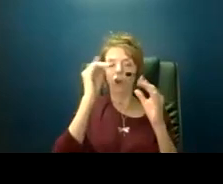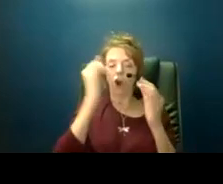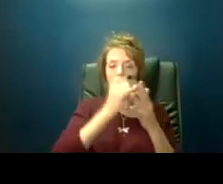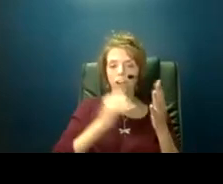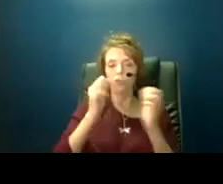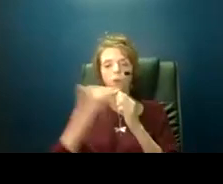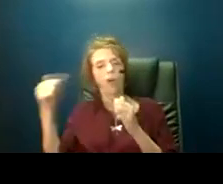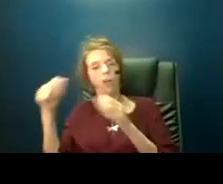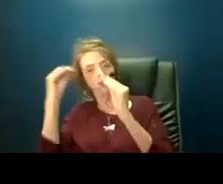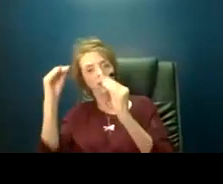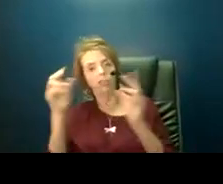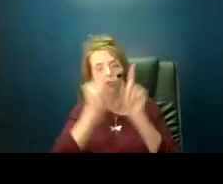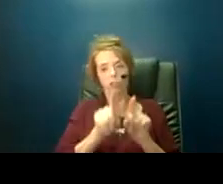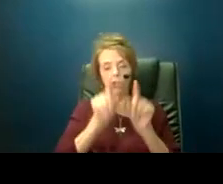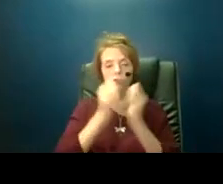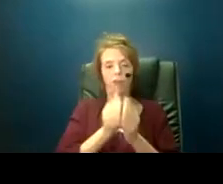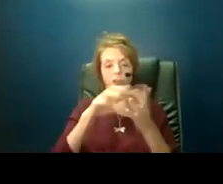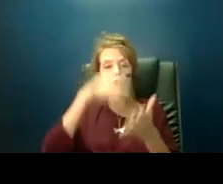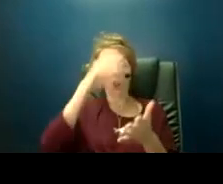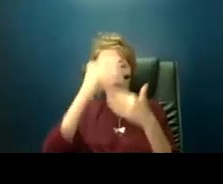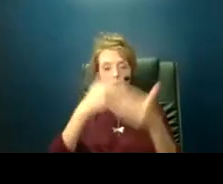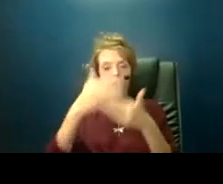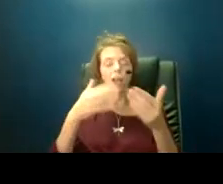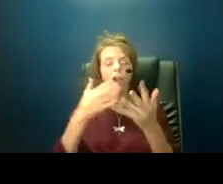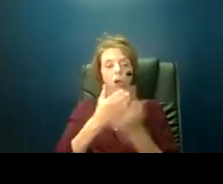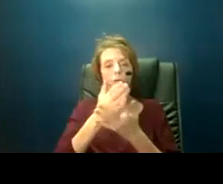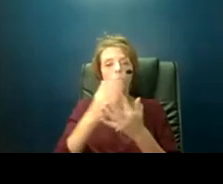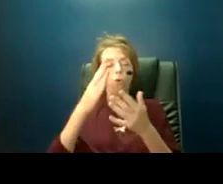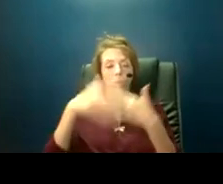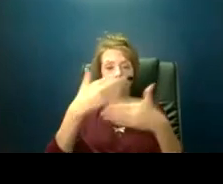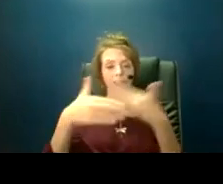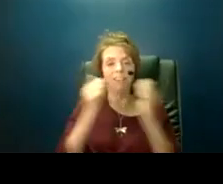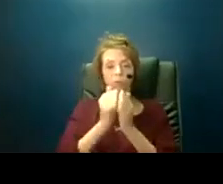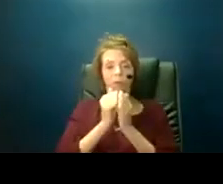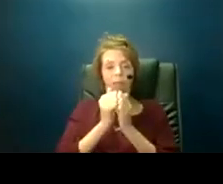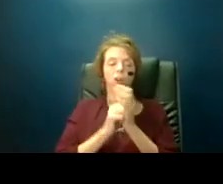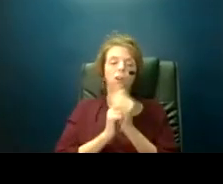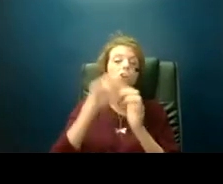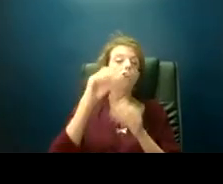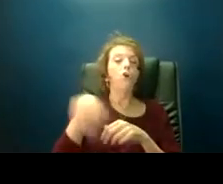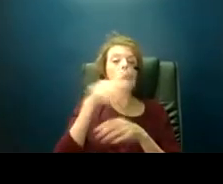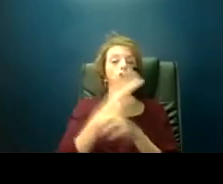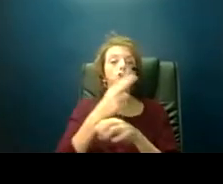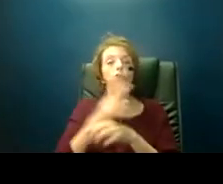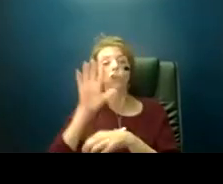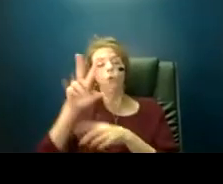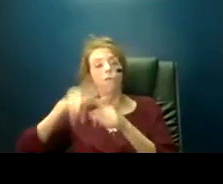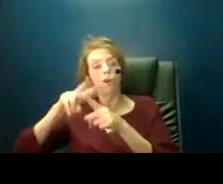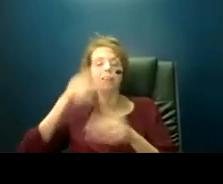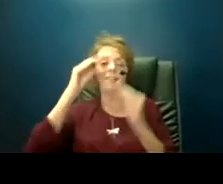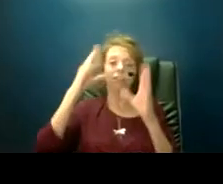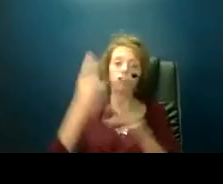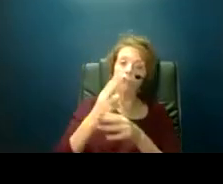side. So they're learning together and they go through this process together. So you're using your vocabulary, the teacher's using